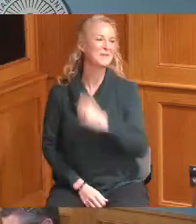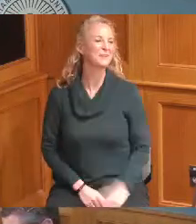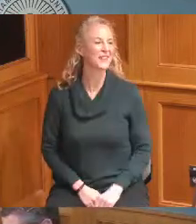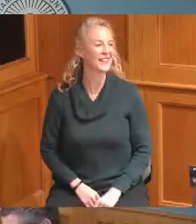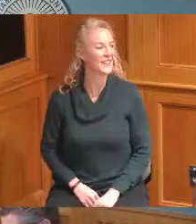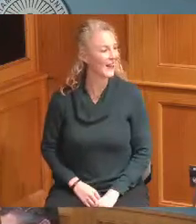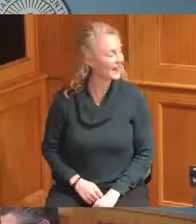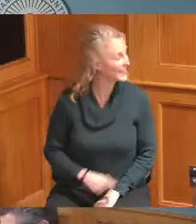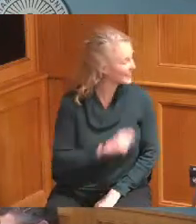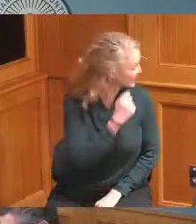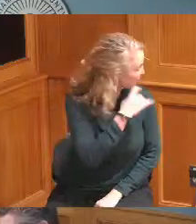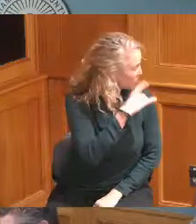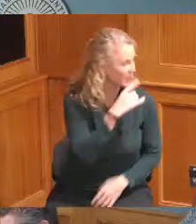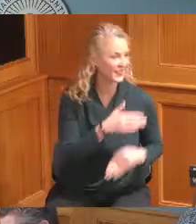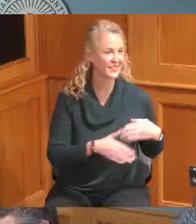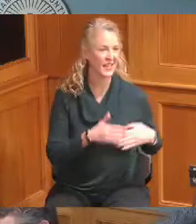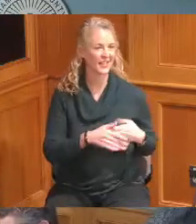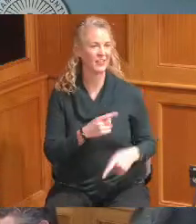Okay.